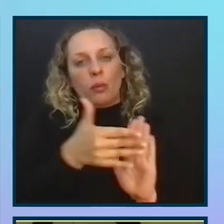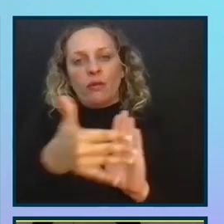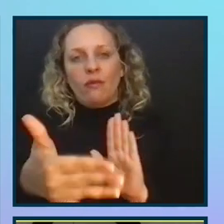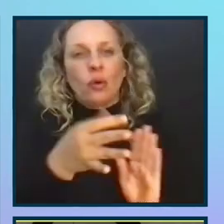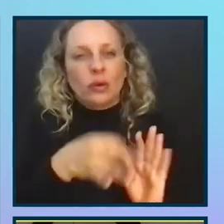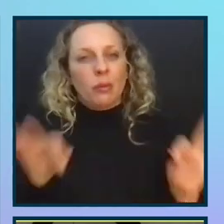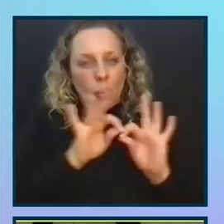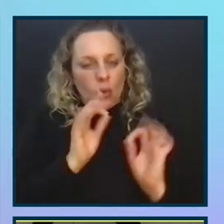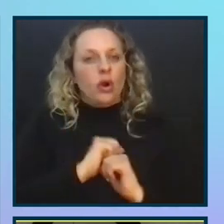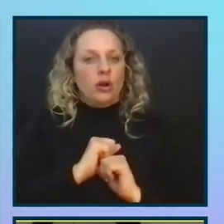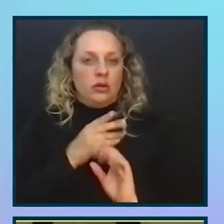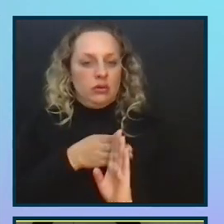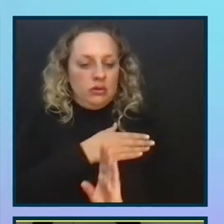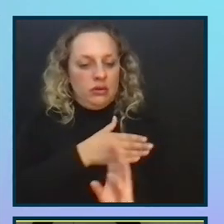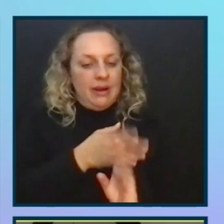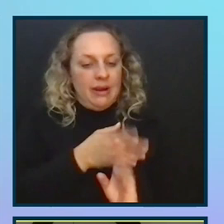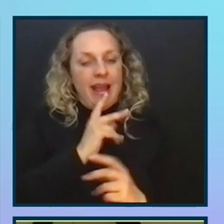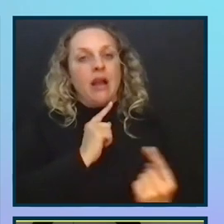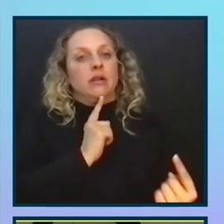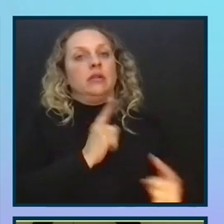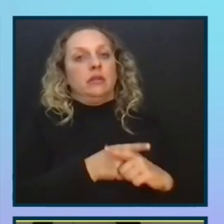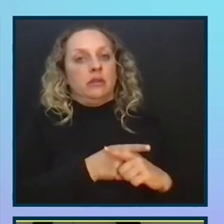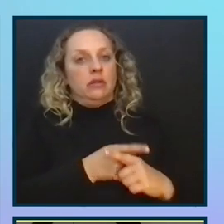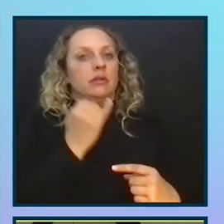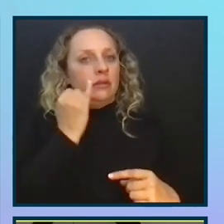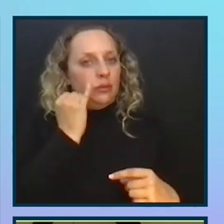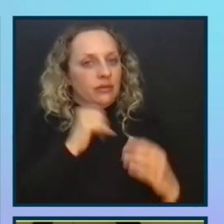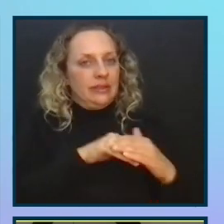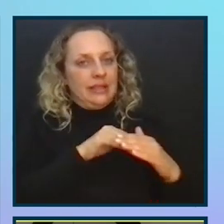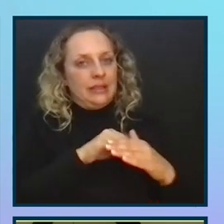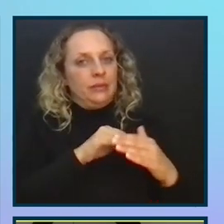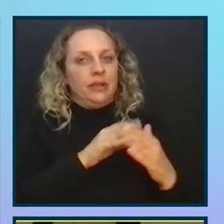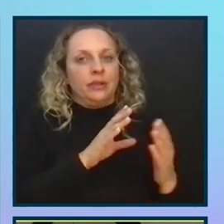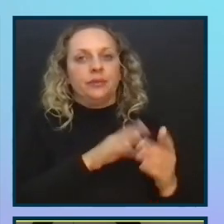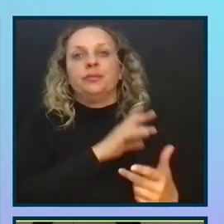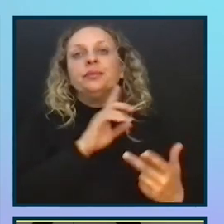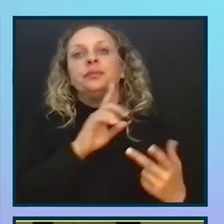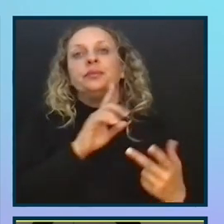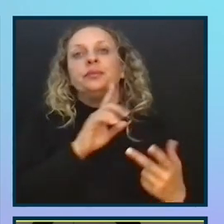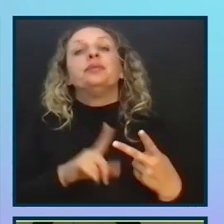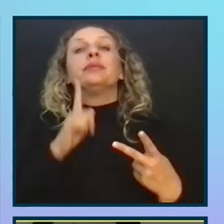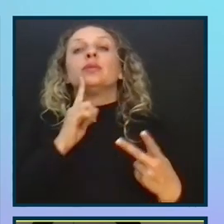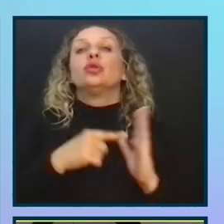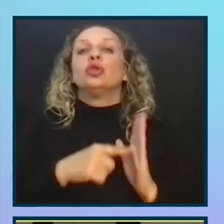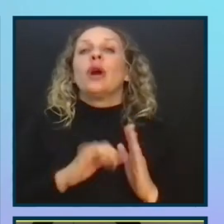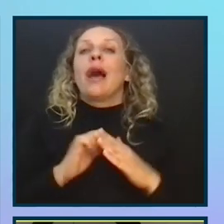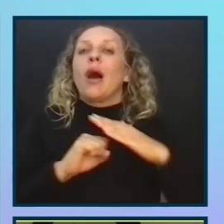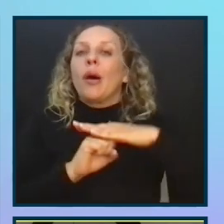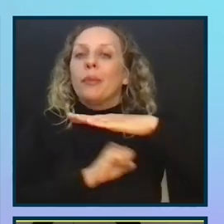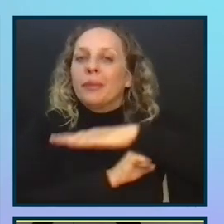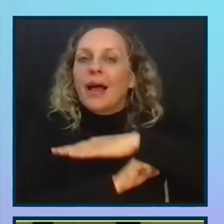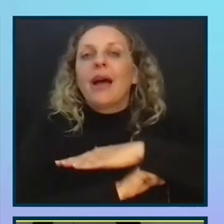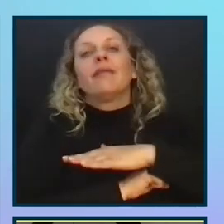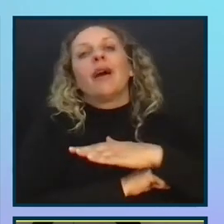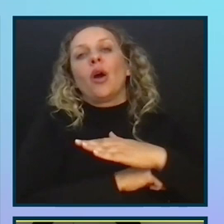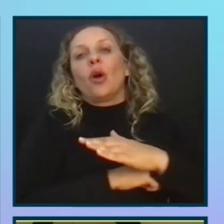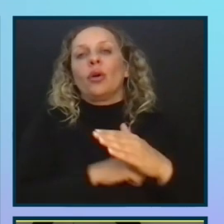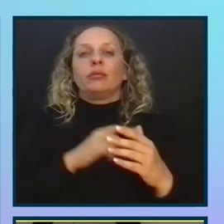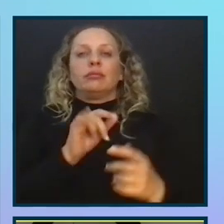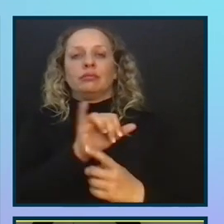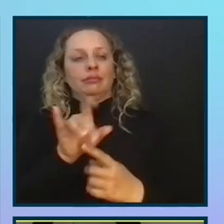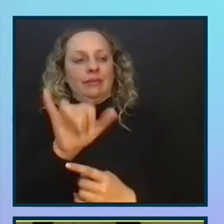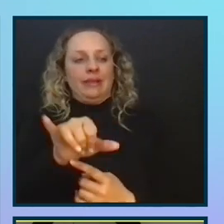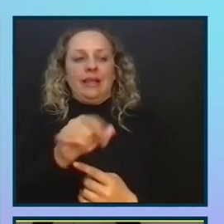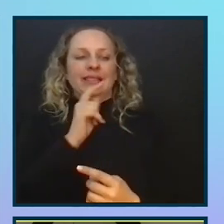and problems it can have on accessibility if we don't. Second, we'll show you how platform parity does not exist, and